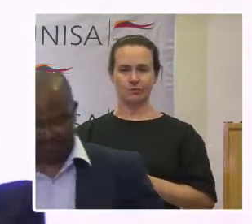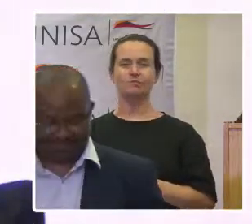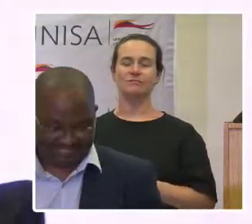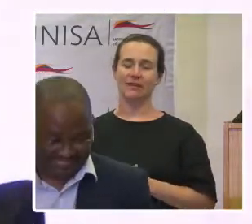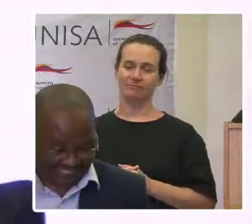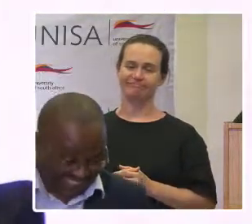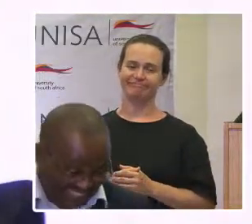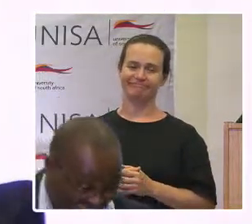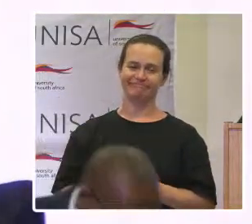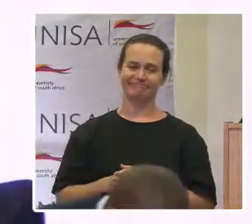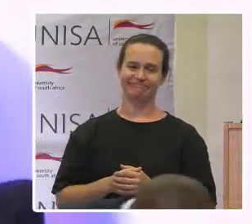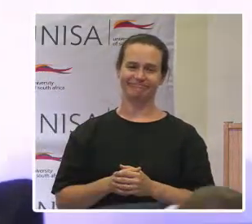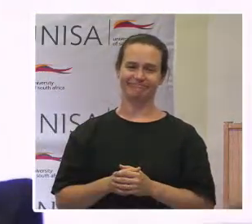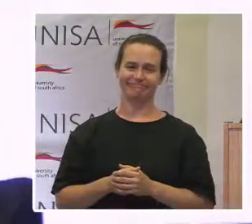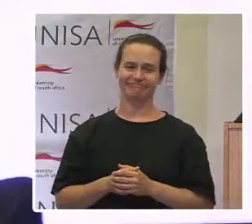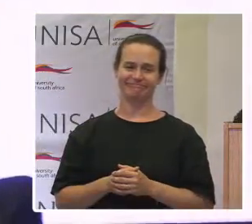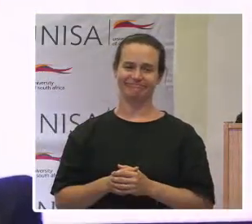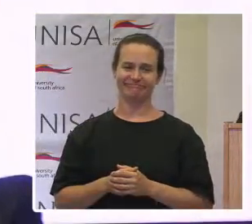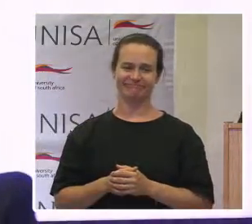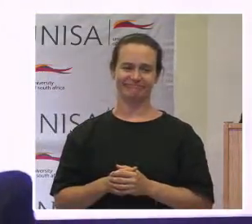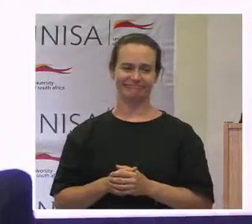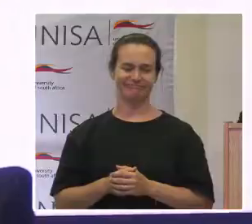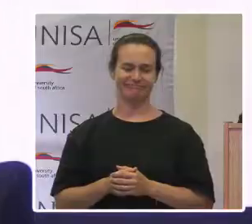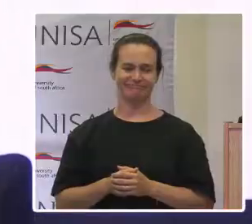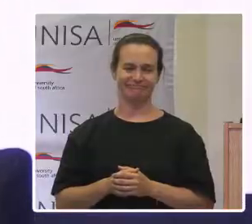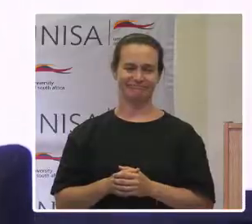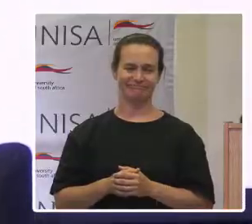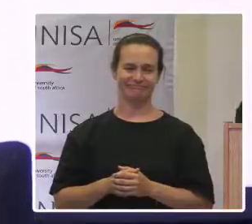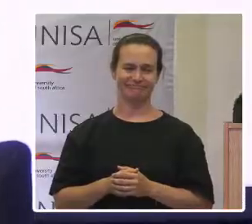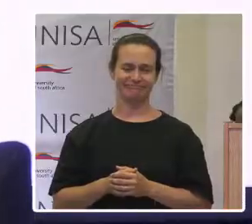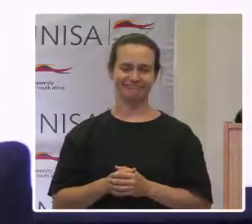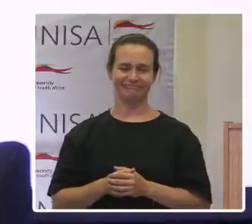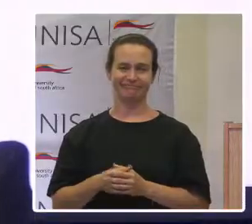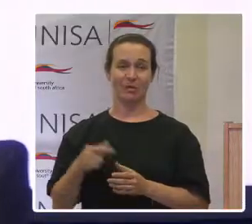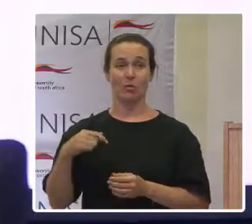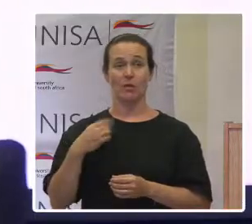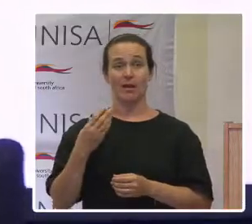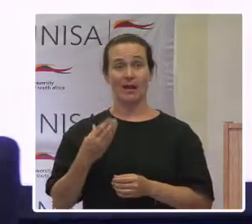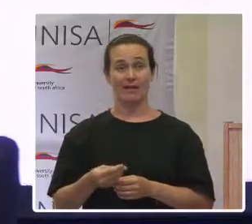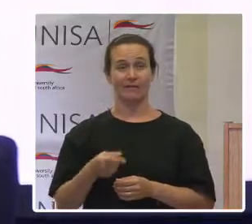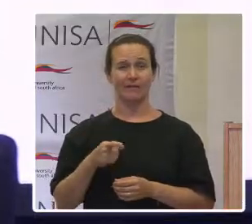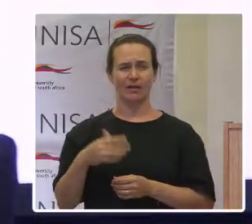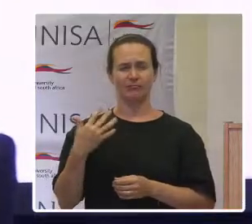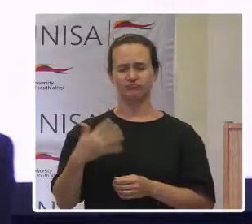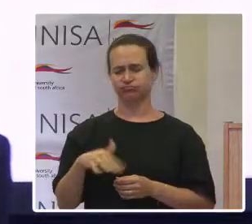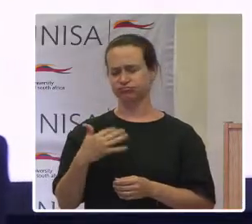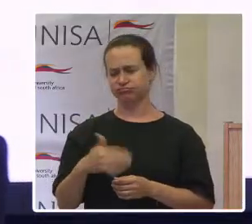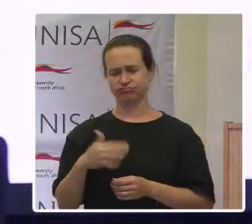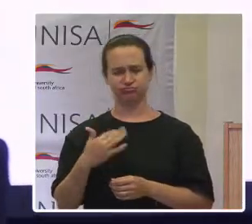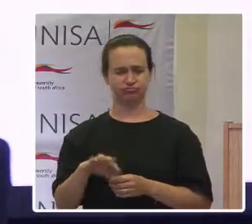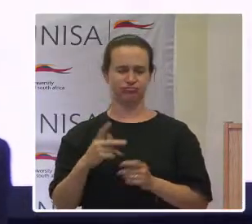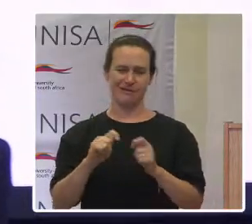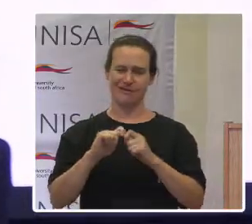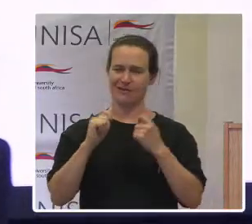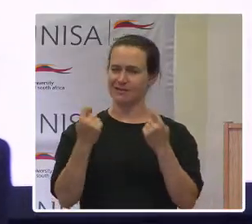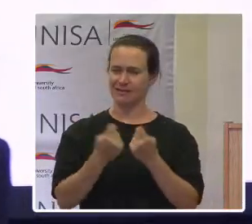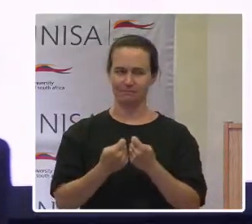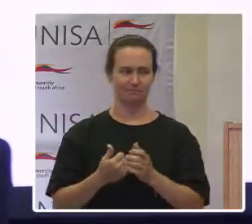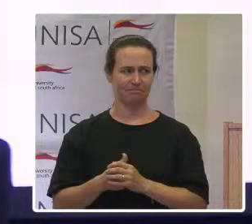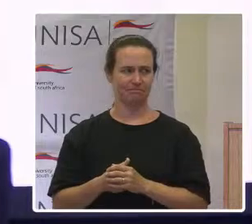Indeed, Prof, we are joined by a very dynamic team.